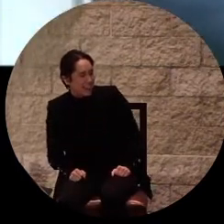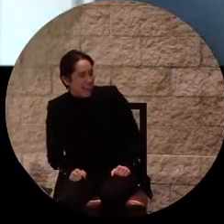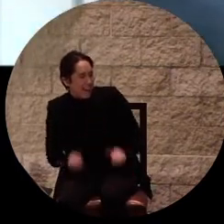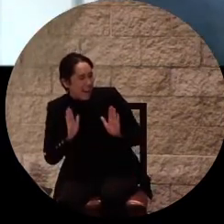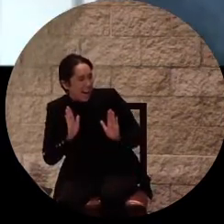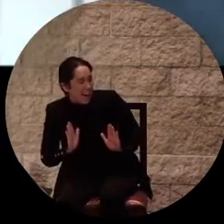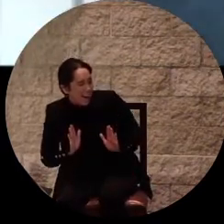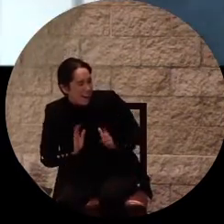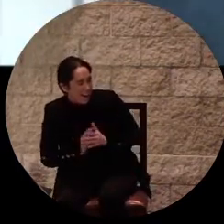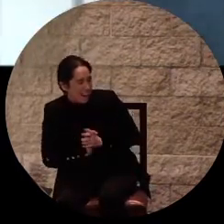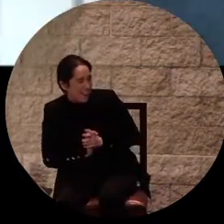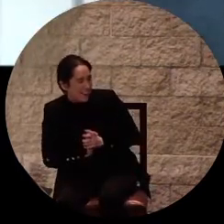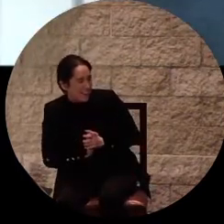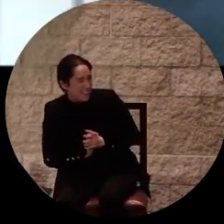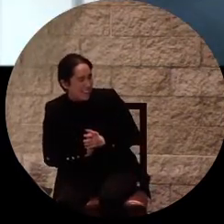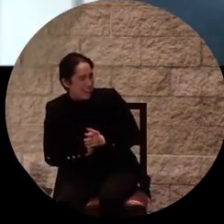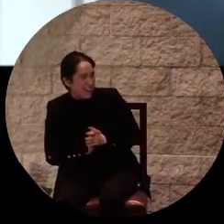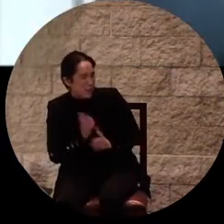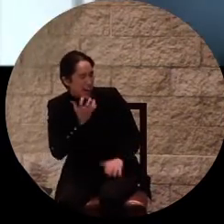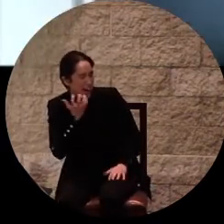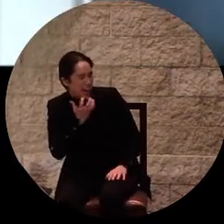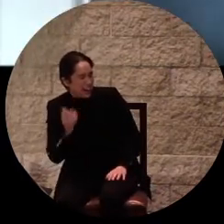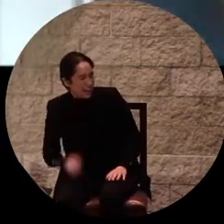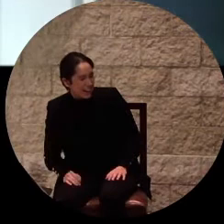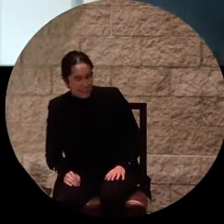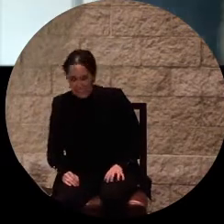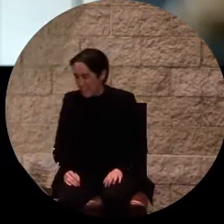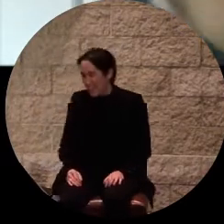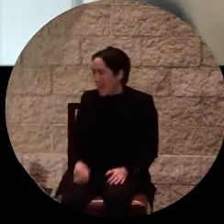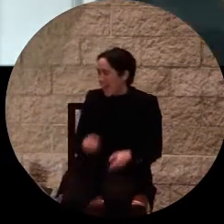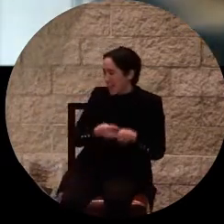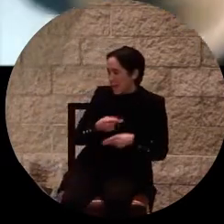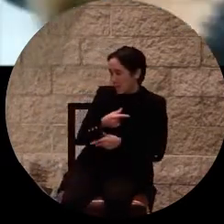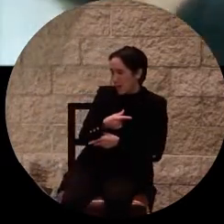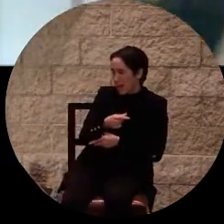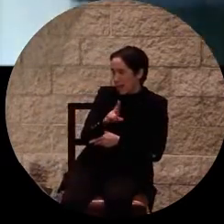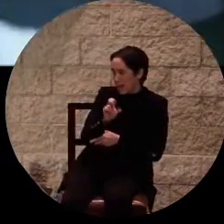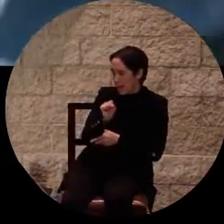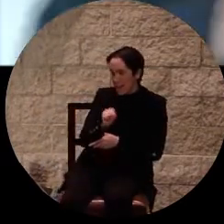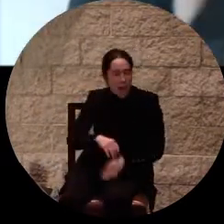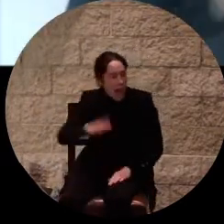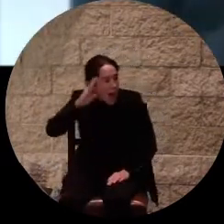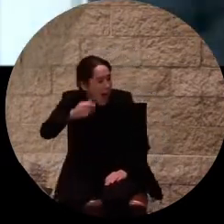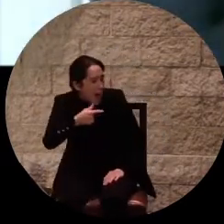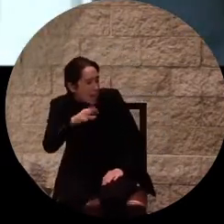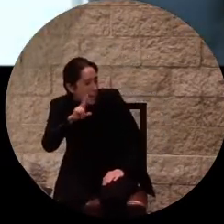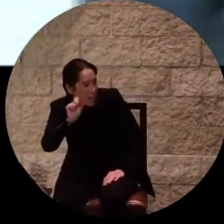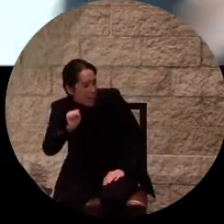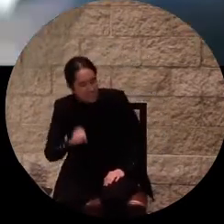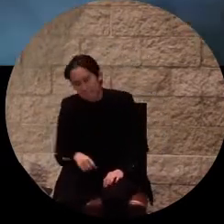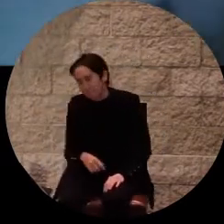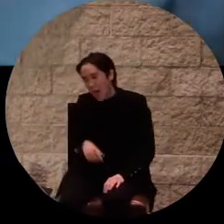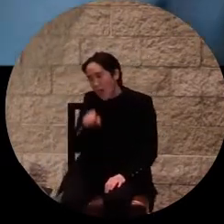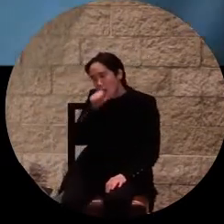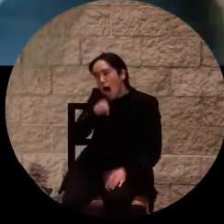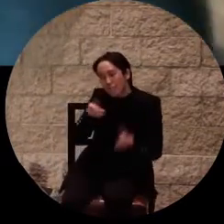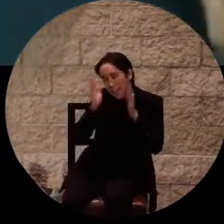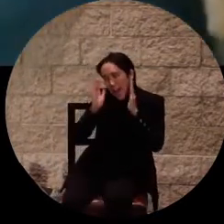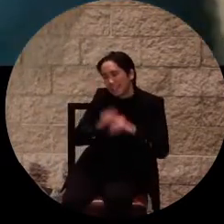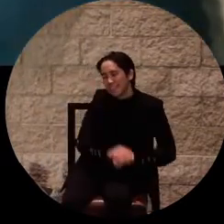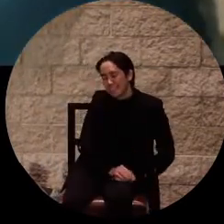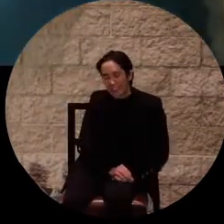Excellent. Wow. That's Gus. Hey, Gus. Yes, hey, Gus. He loves this. He's